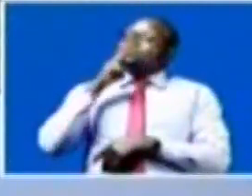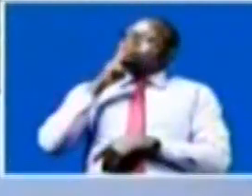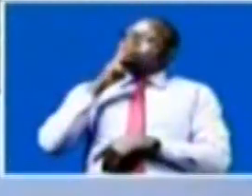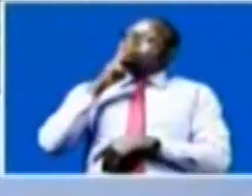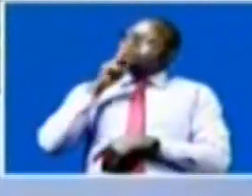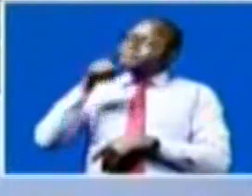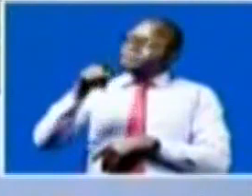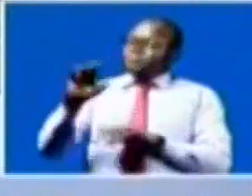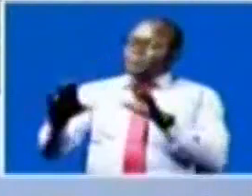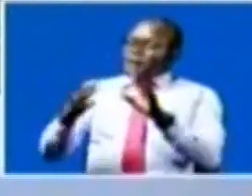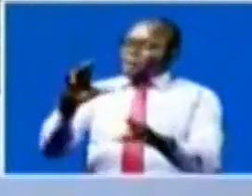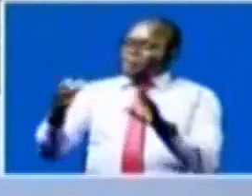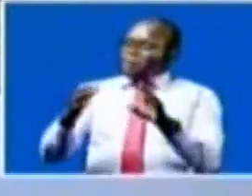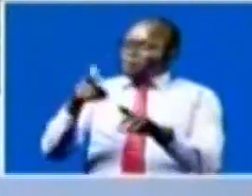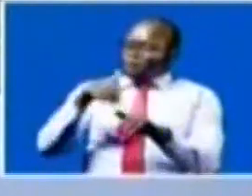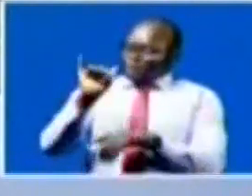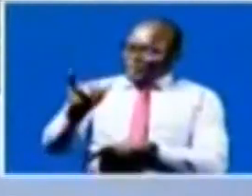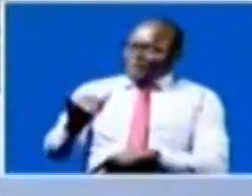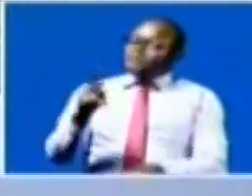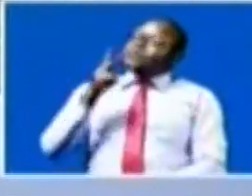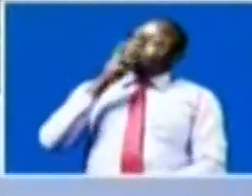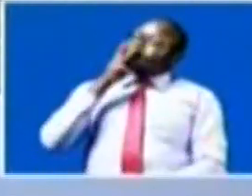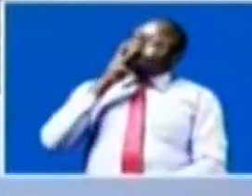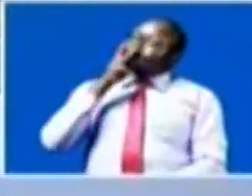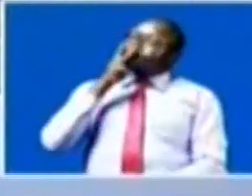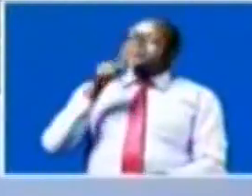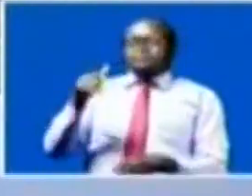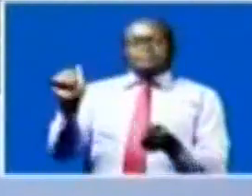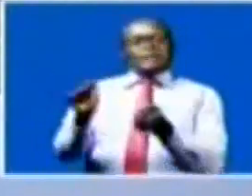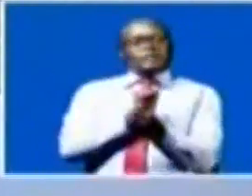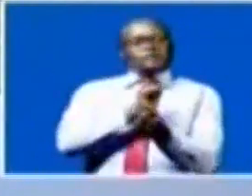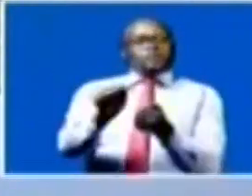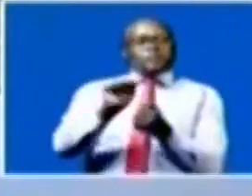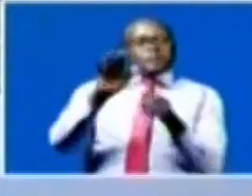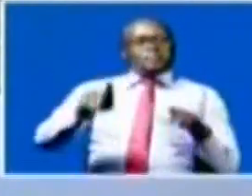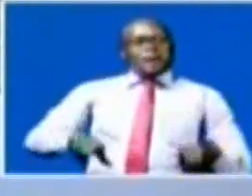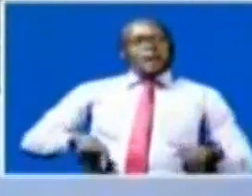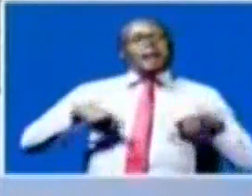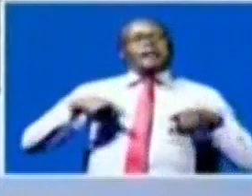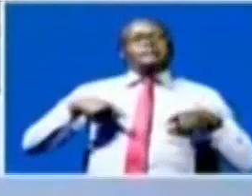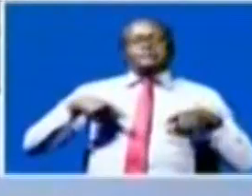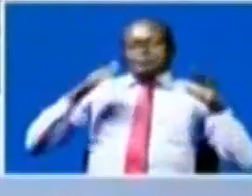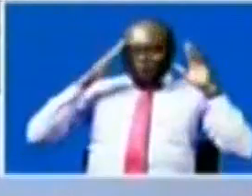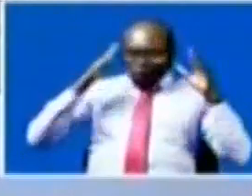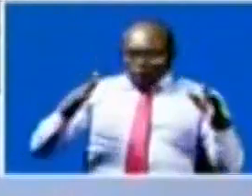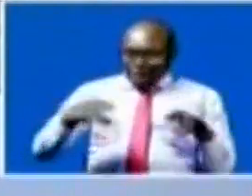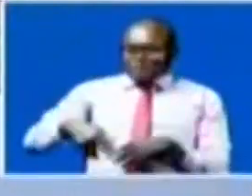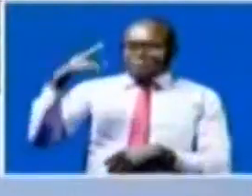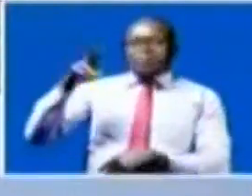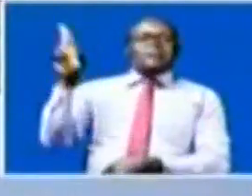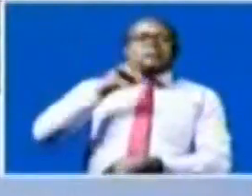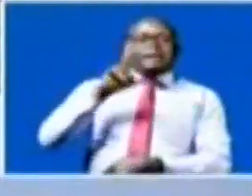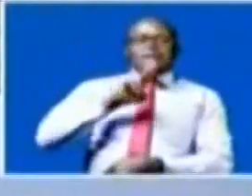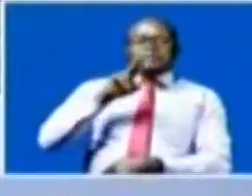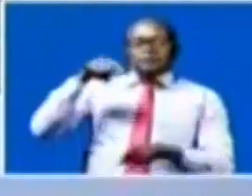nicotine chemical from that single puff doesn't just harm the lungs and the heart. It also places smokers at a high risk of having their